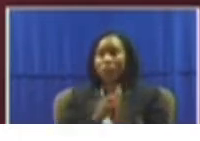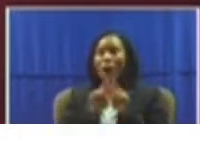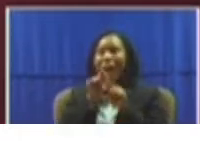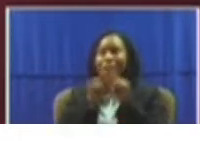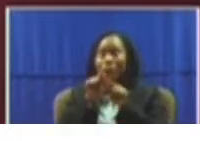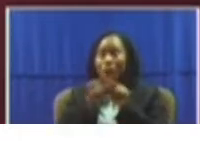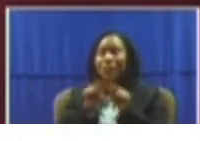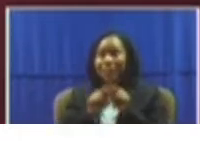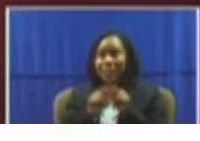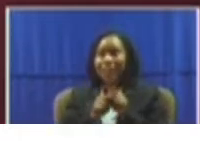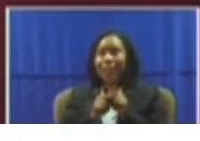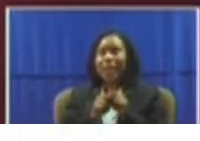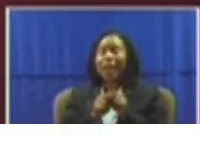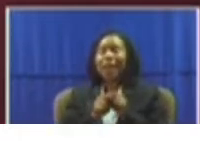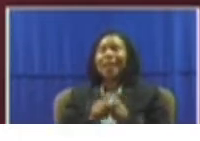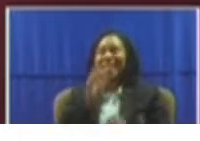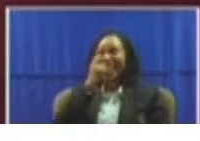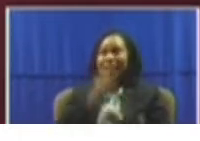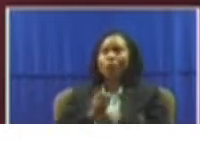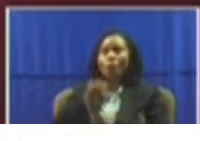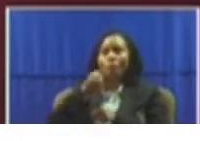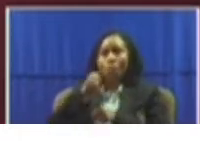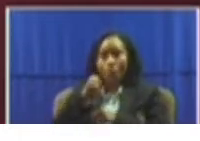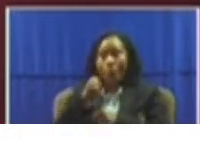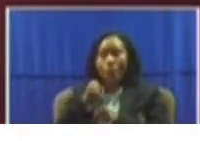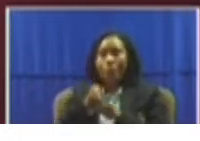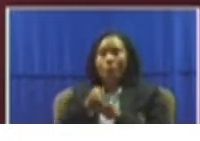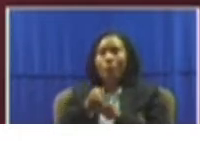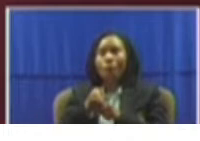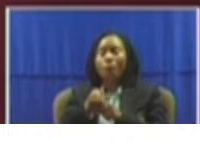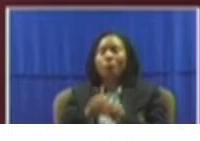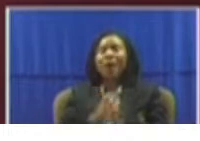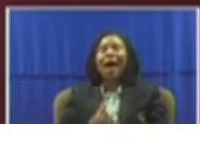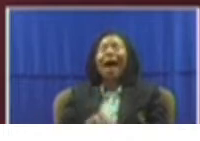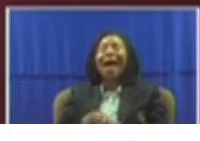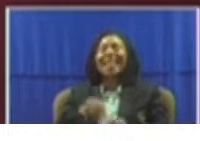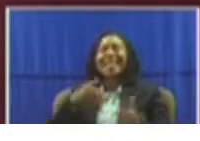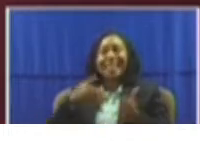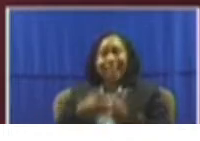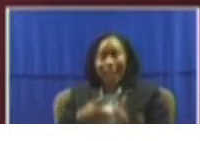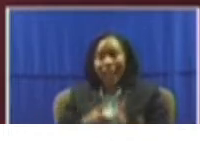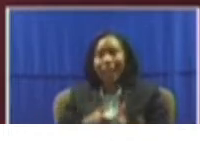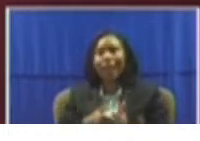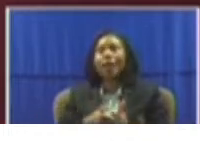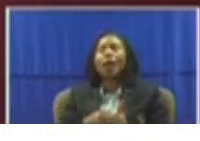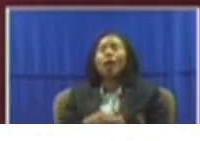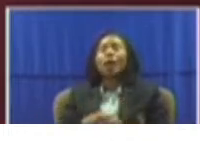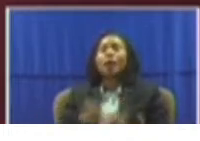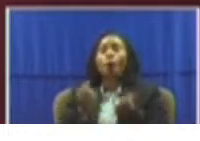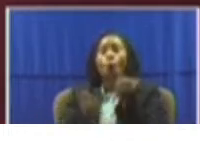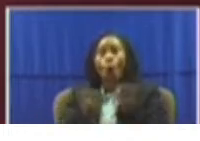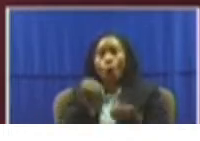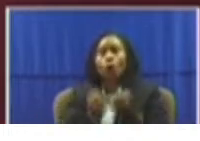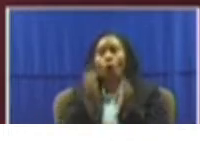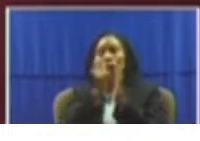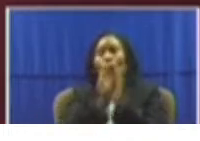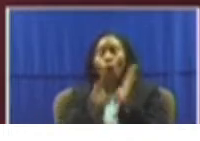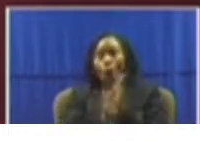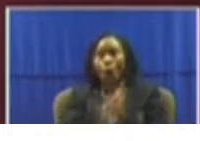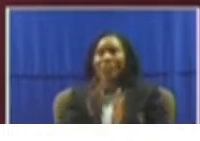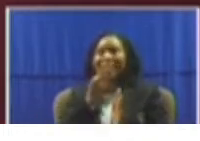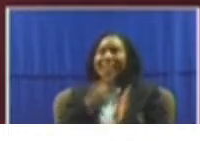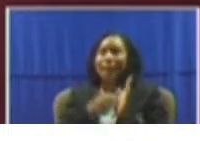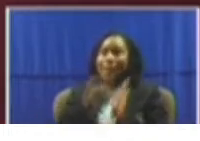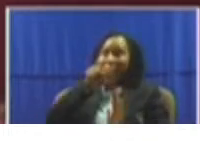prevail until they have been proven guilty in a court of law. Therefore, the question of